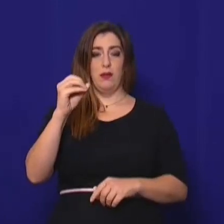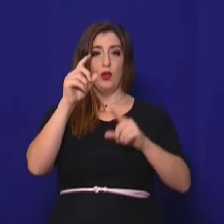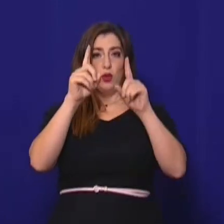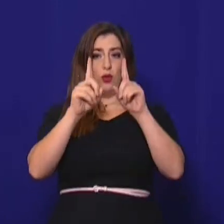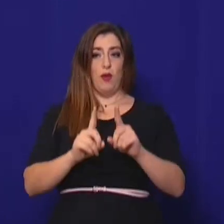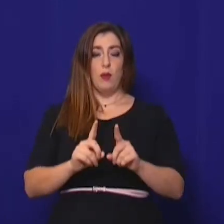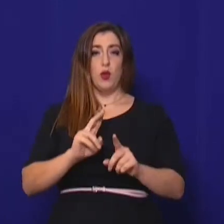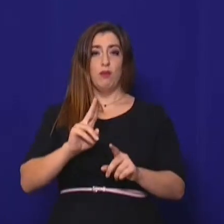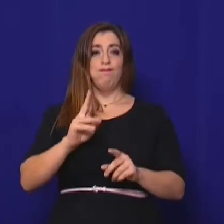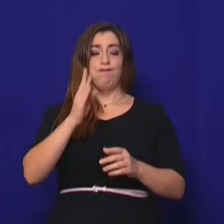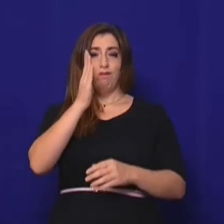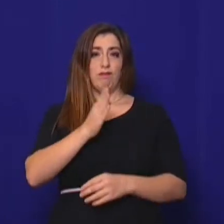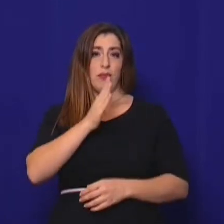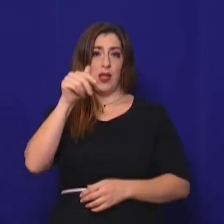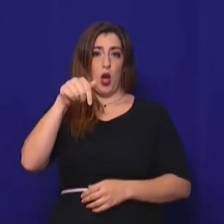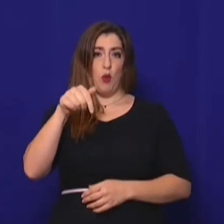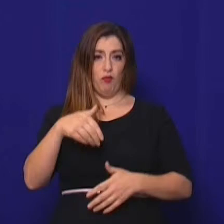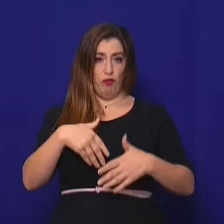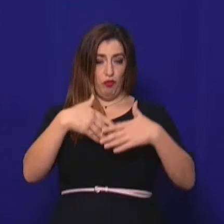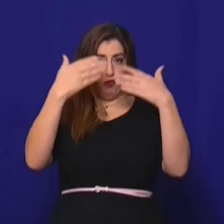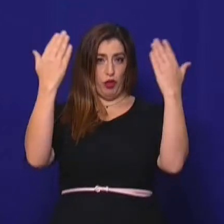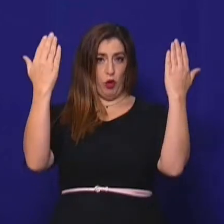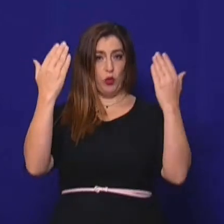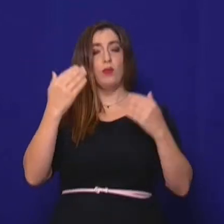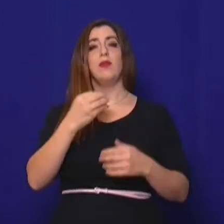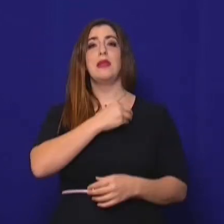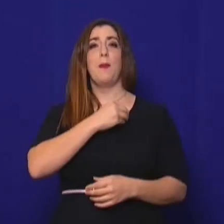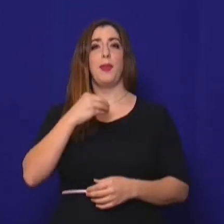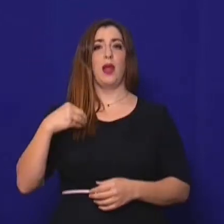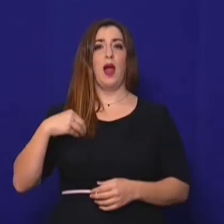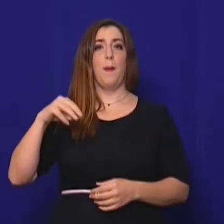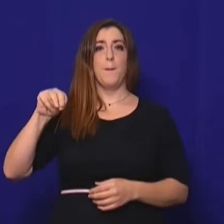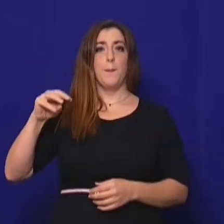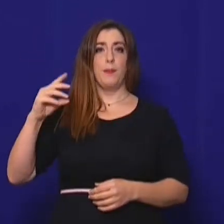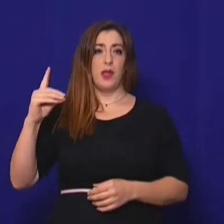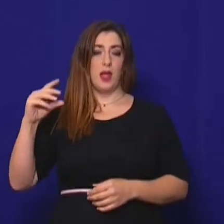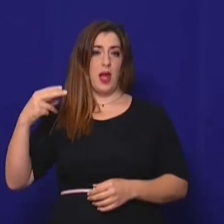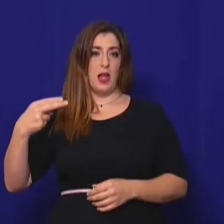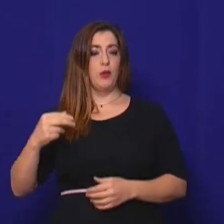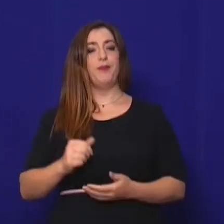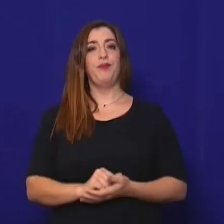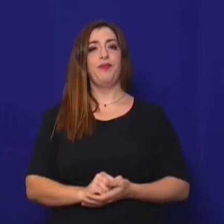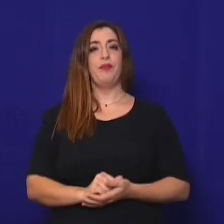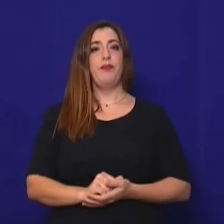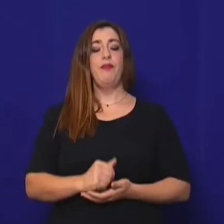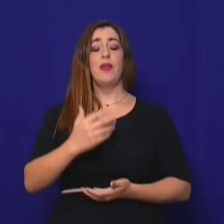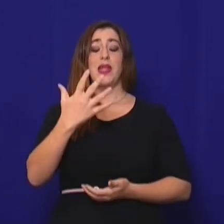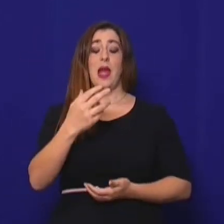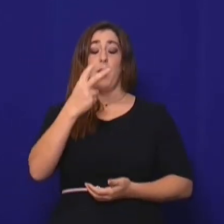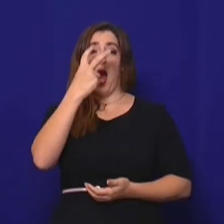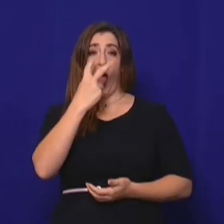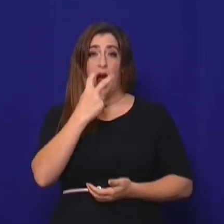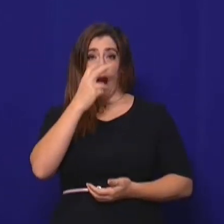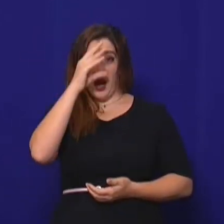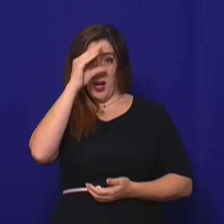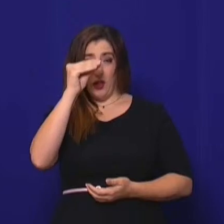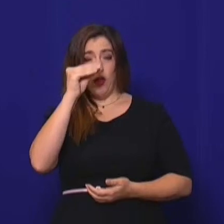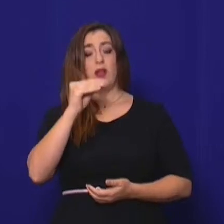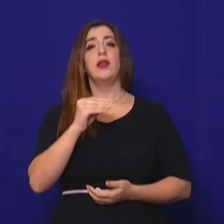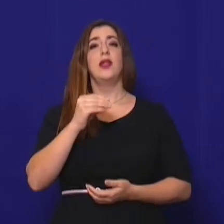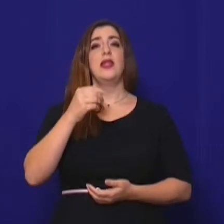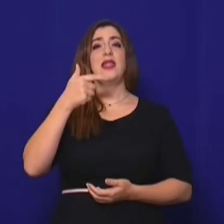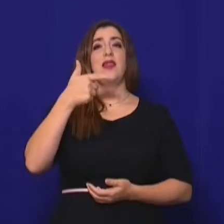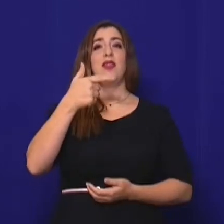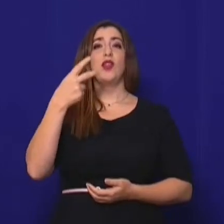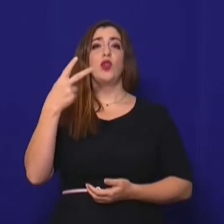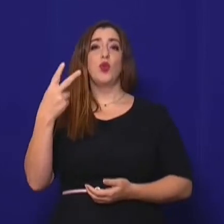aktar kmieni llum fl-isptar Mater Dei. It-tielet każ huwa ta' anzjan ta' 72 sena li kien ikkonfermat